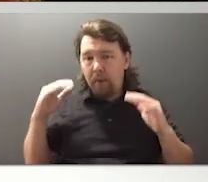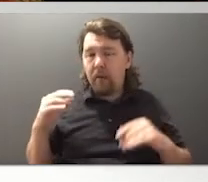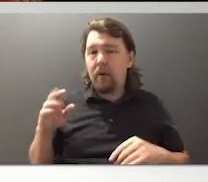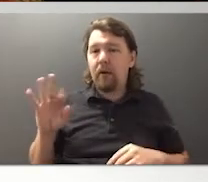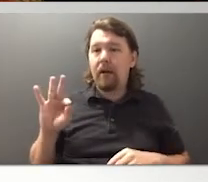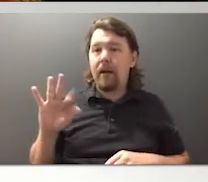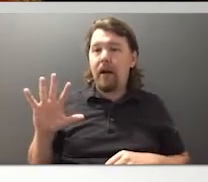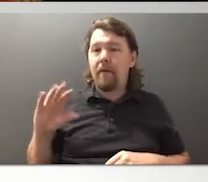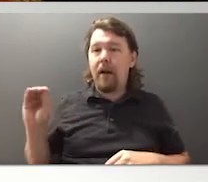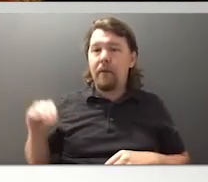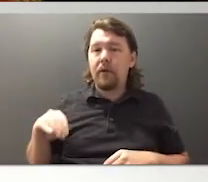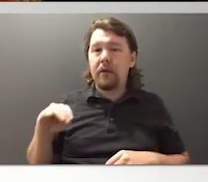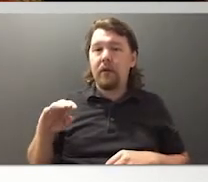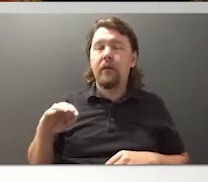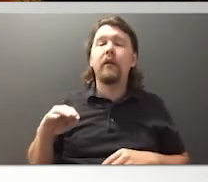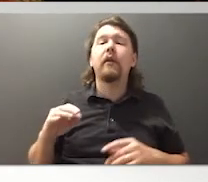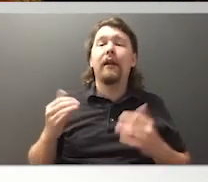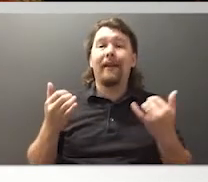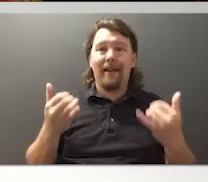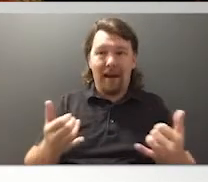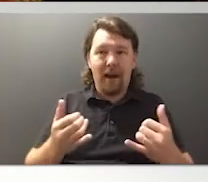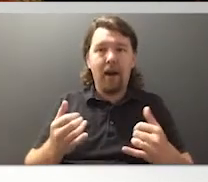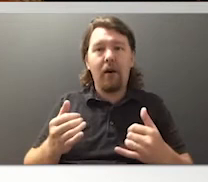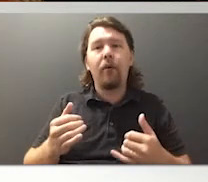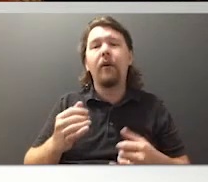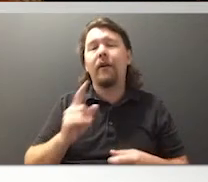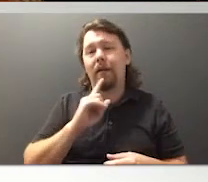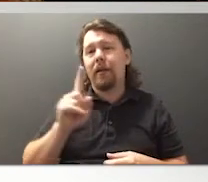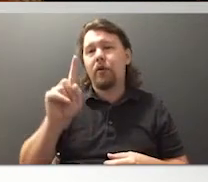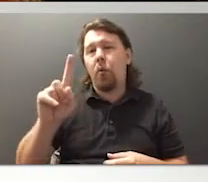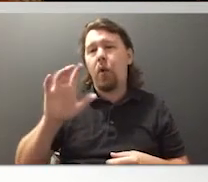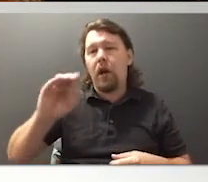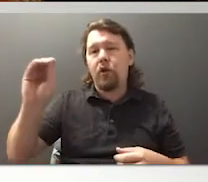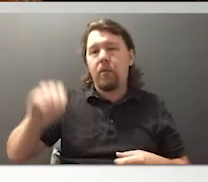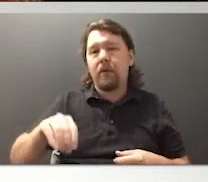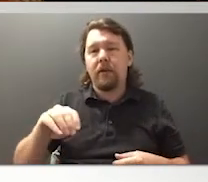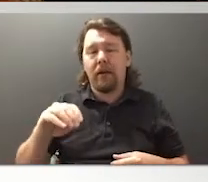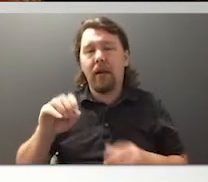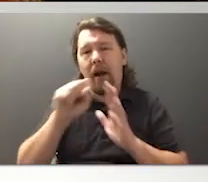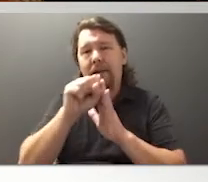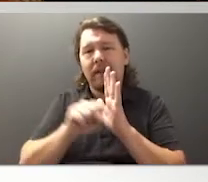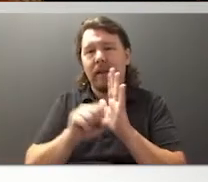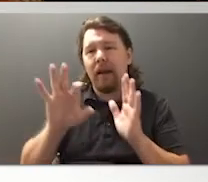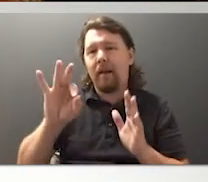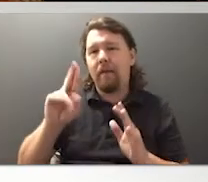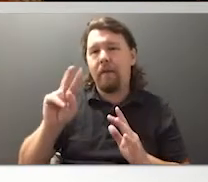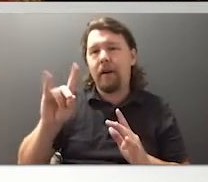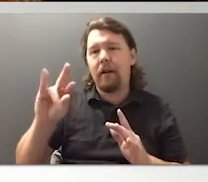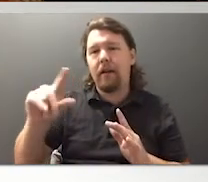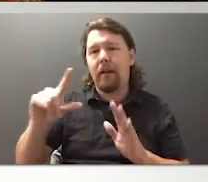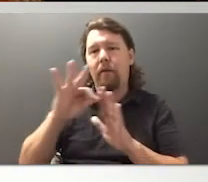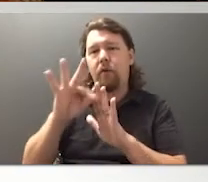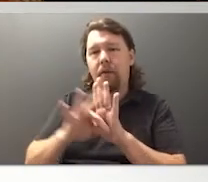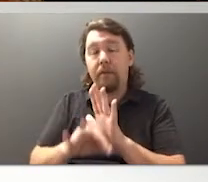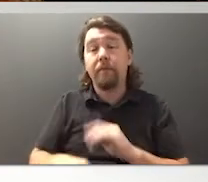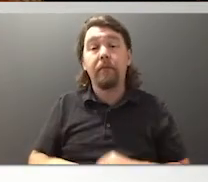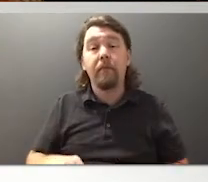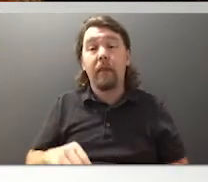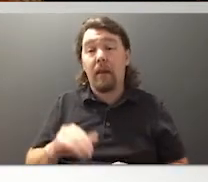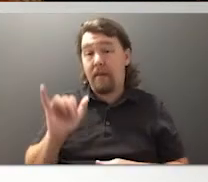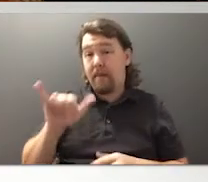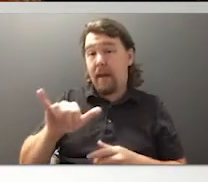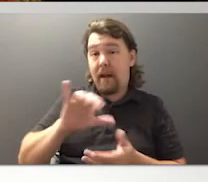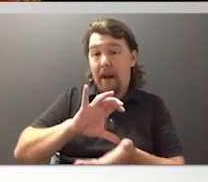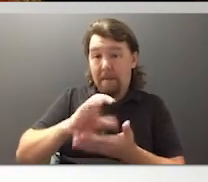funding formula, to 100% of the state funding formula. These dollar amounts, these income levels, do take effect as of